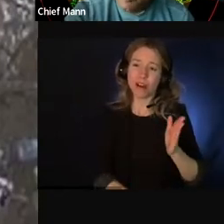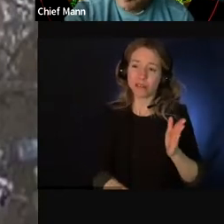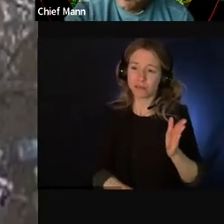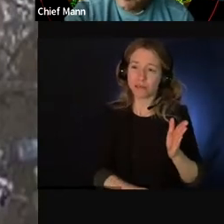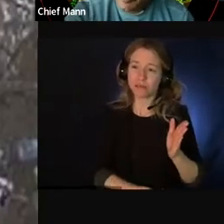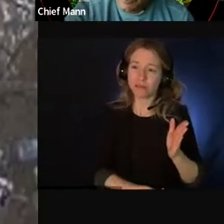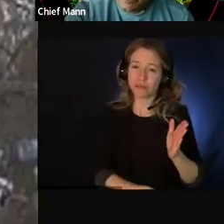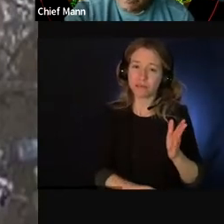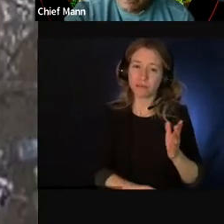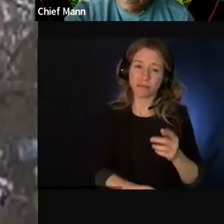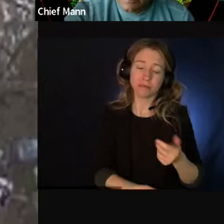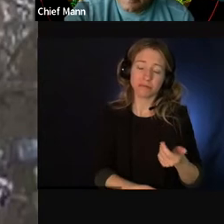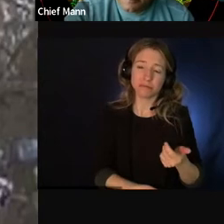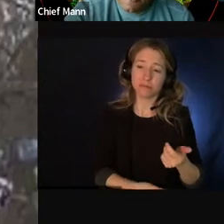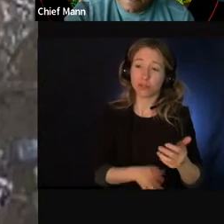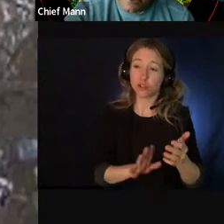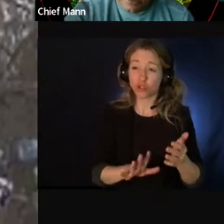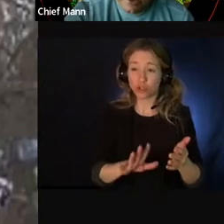now.